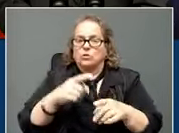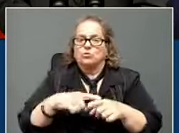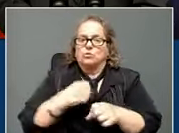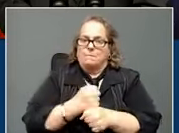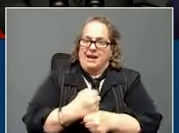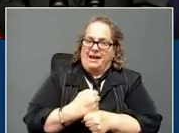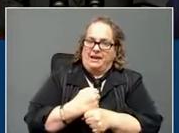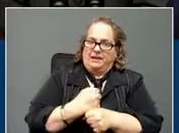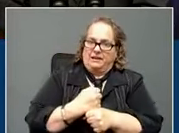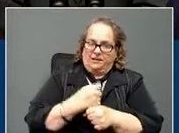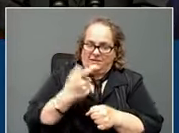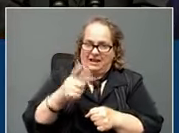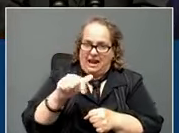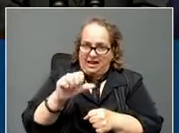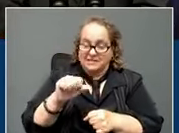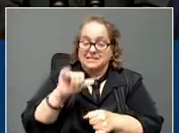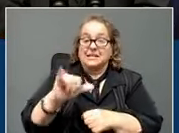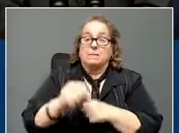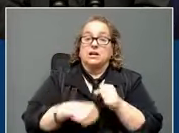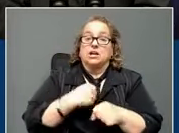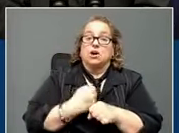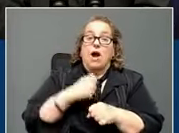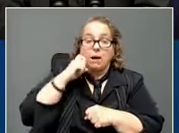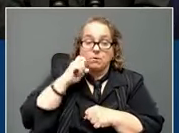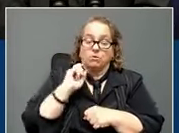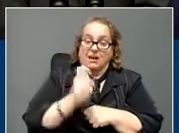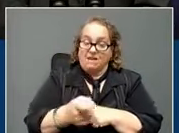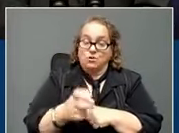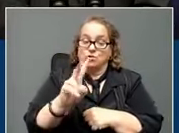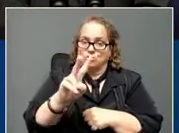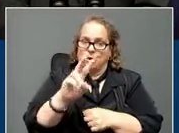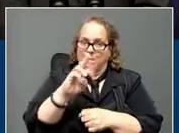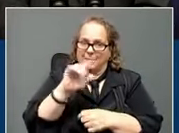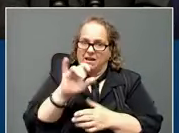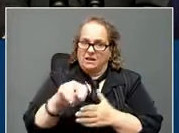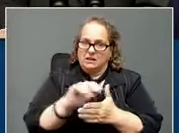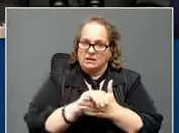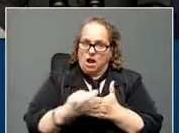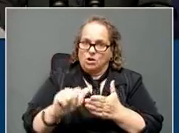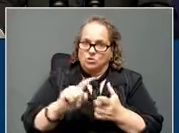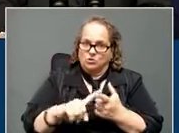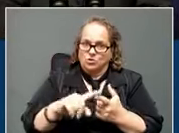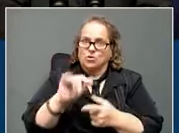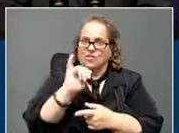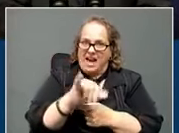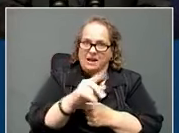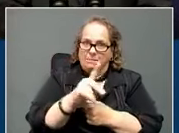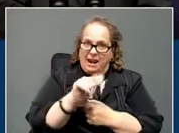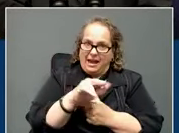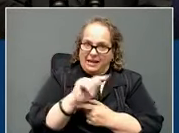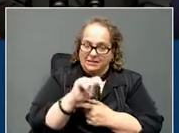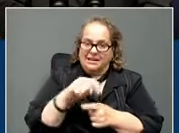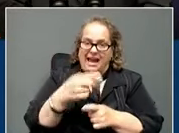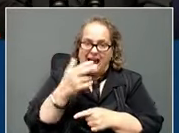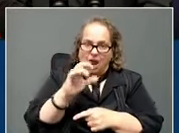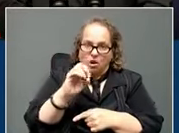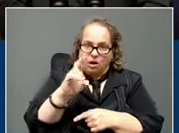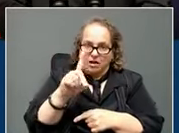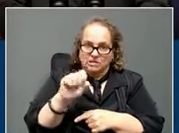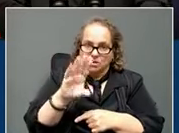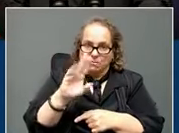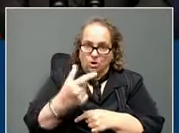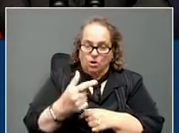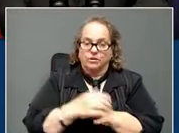Apple awarded $200 million from the fund to the Corning plant in Harrodsburg. They added another $250 million to the effort